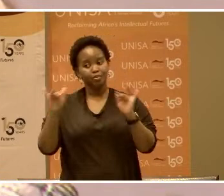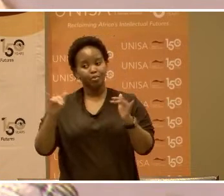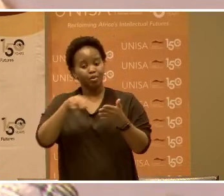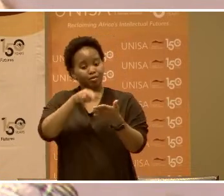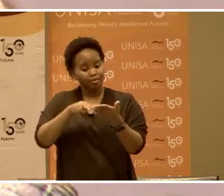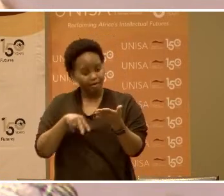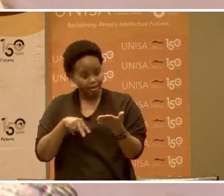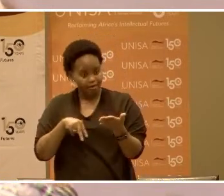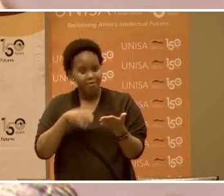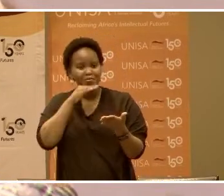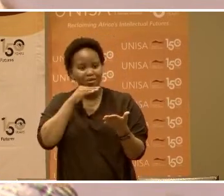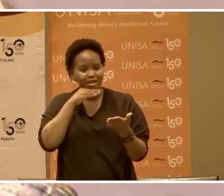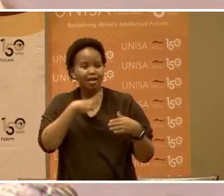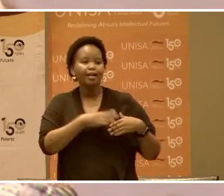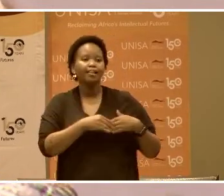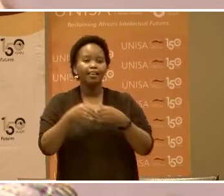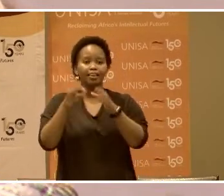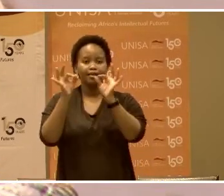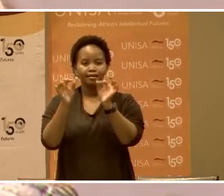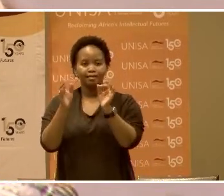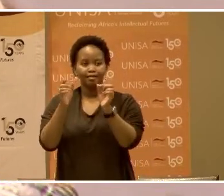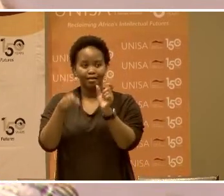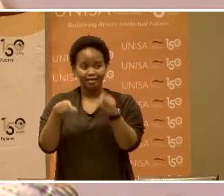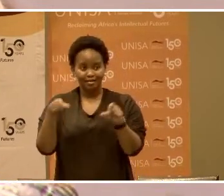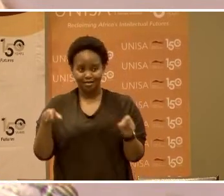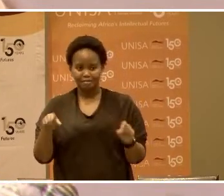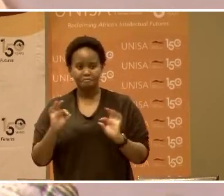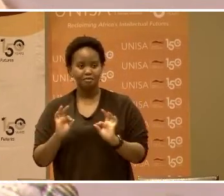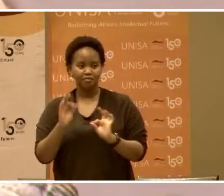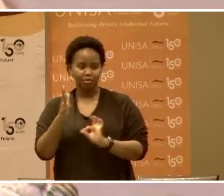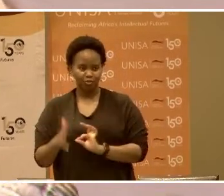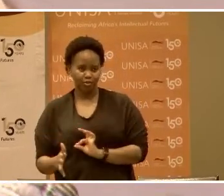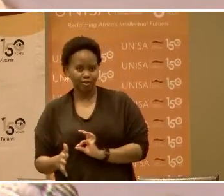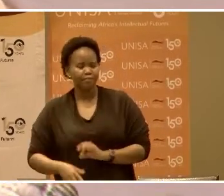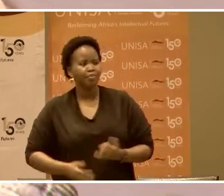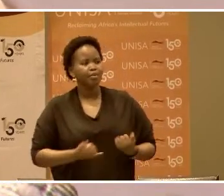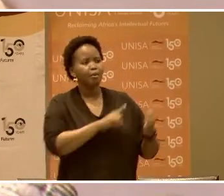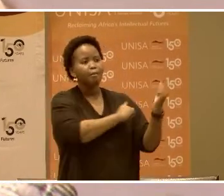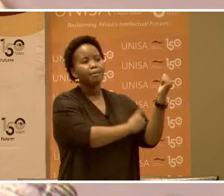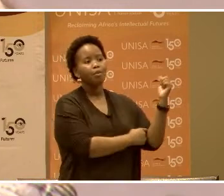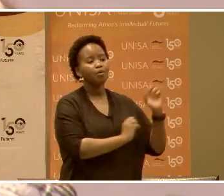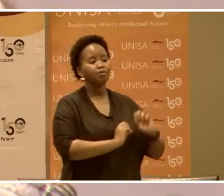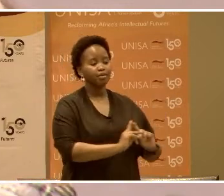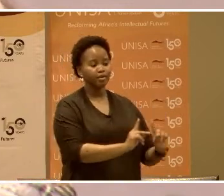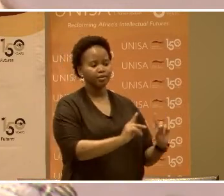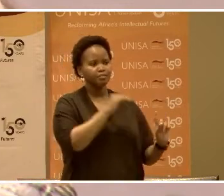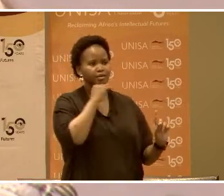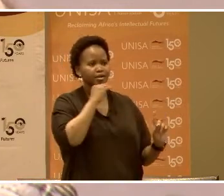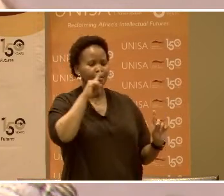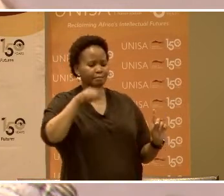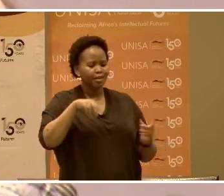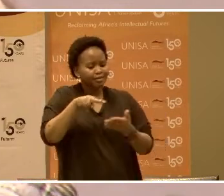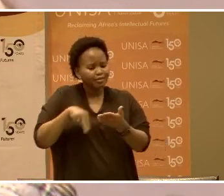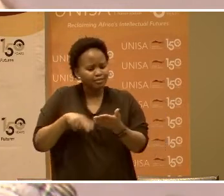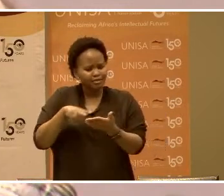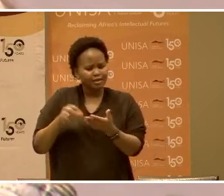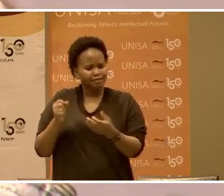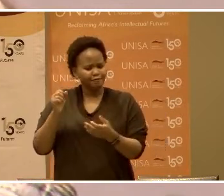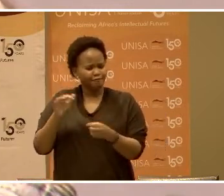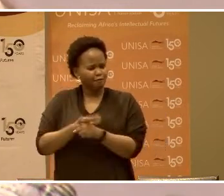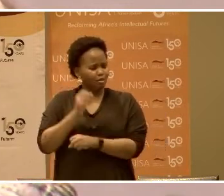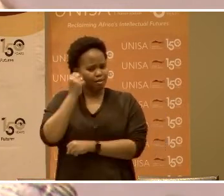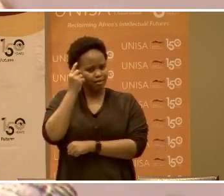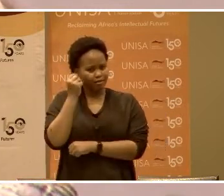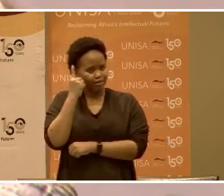of reading shaped the future of leaders. Education, meaning the ability to read with comprehension, is the most